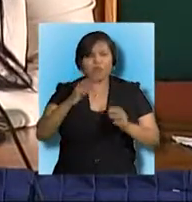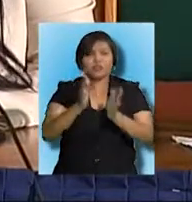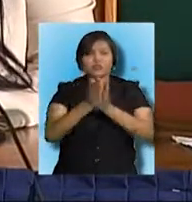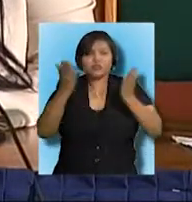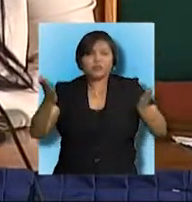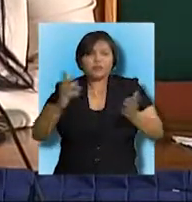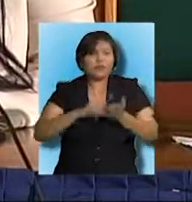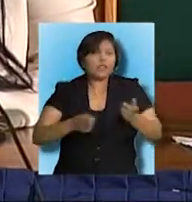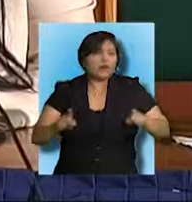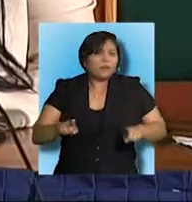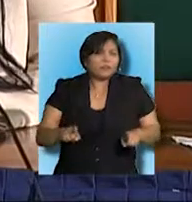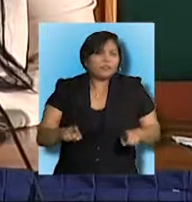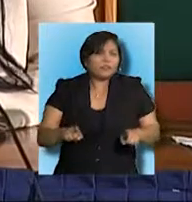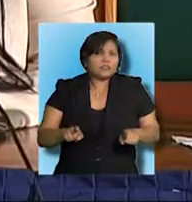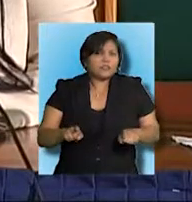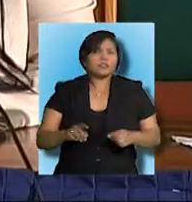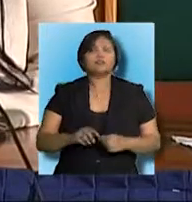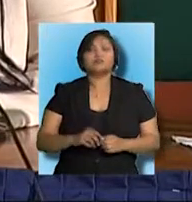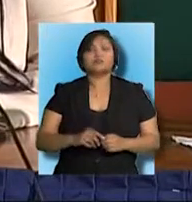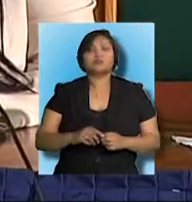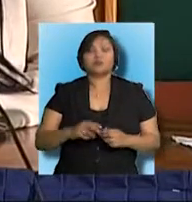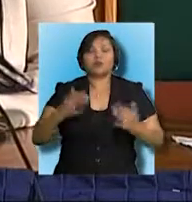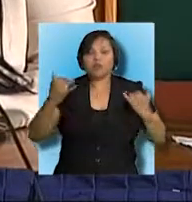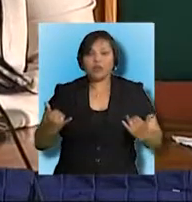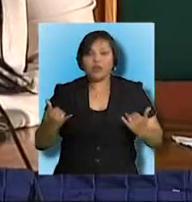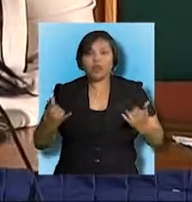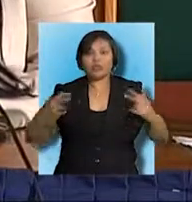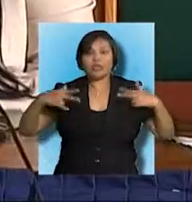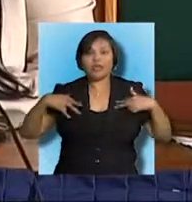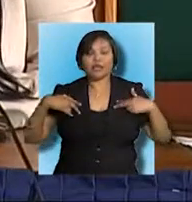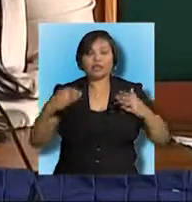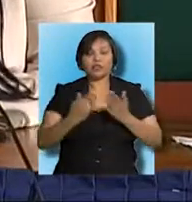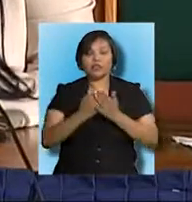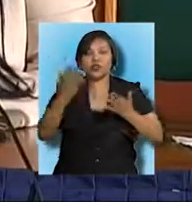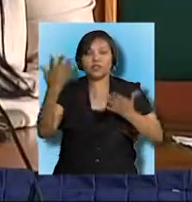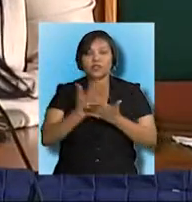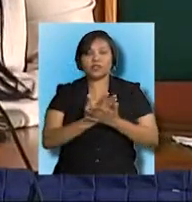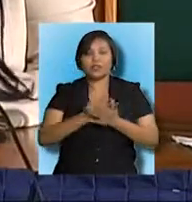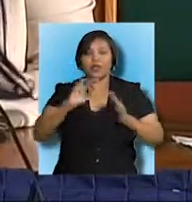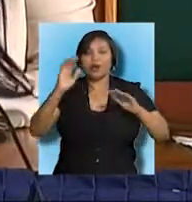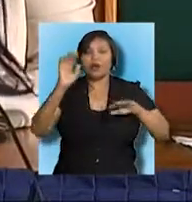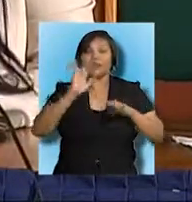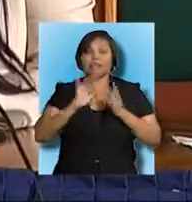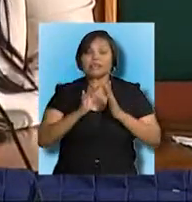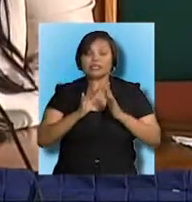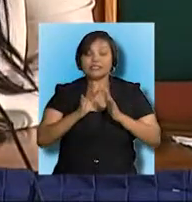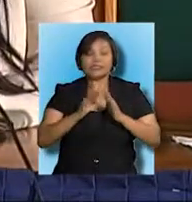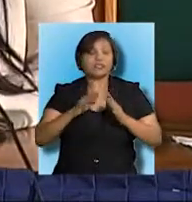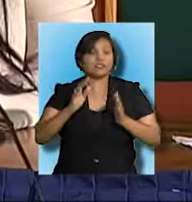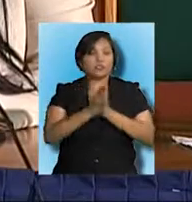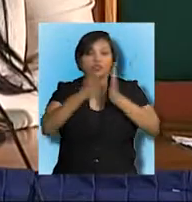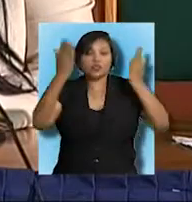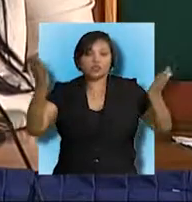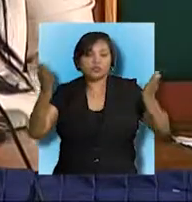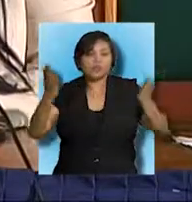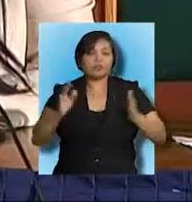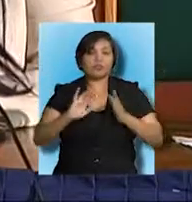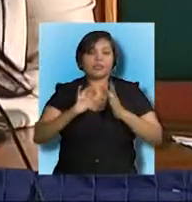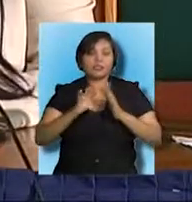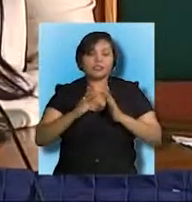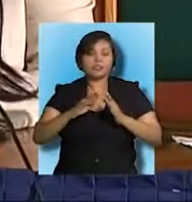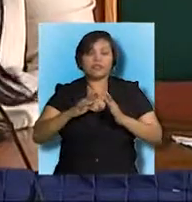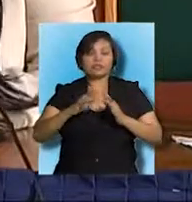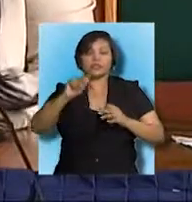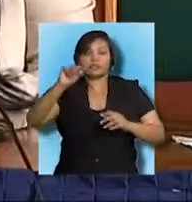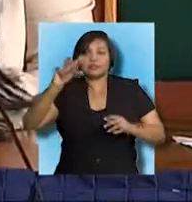there? So here you have new media, and now you have online newspapers, online radio, online television. It is